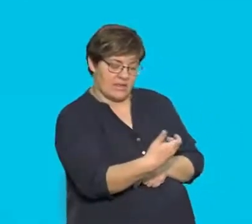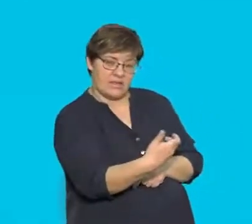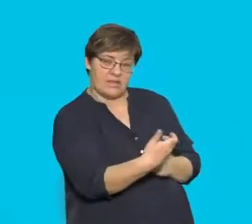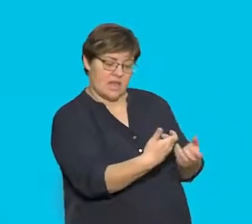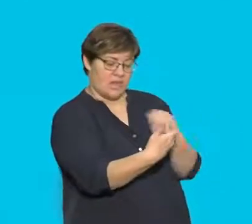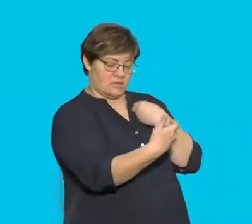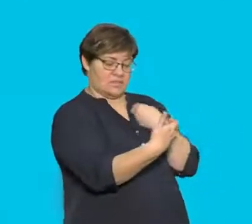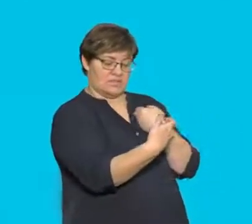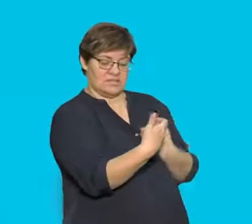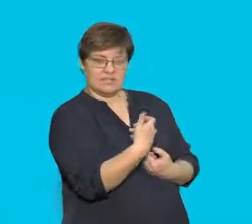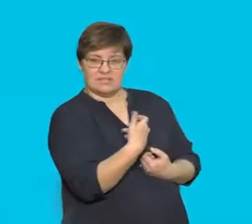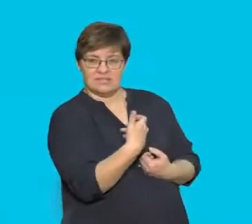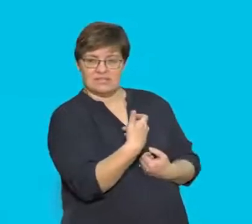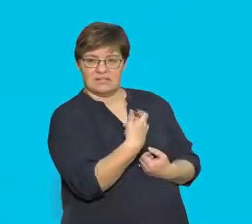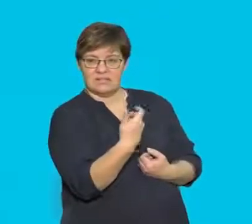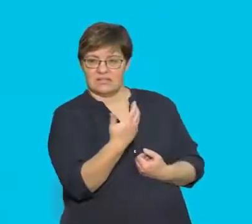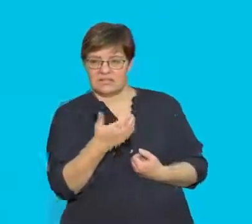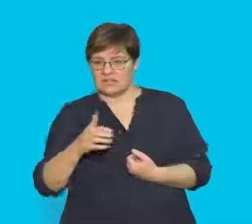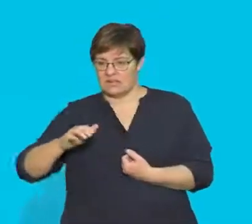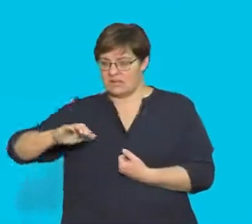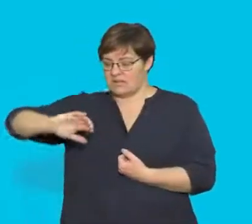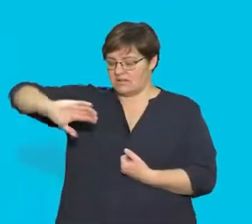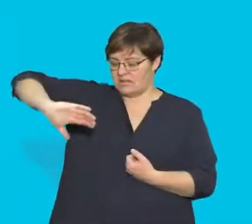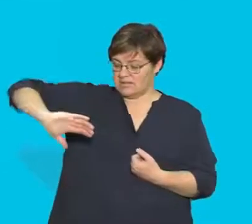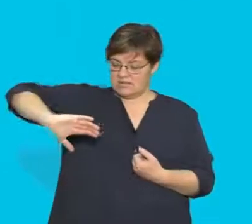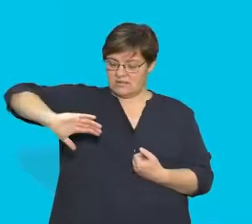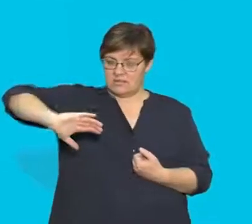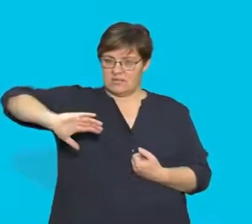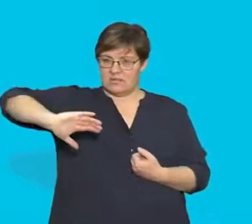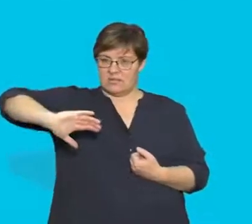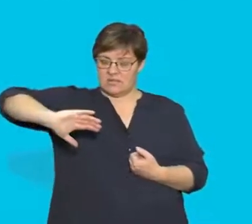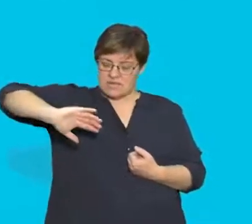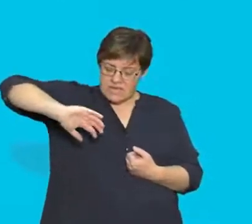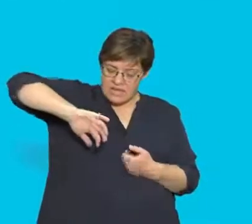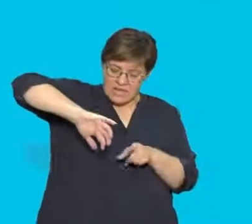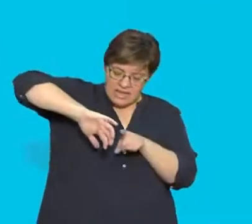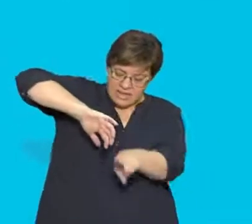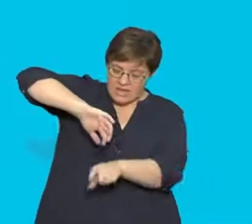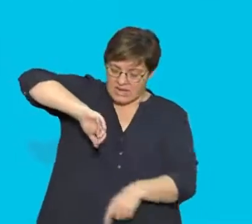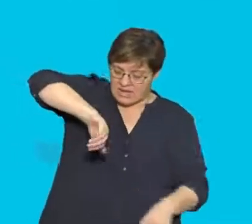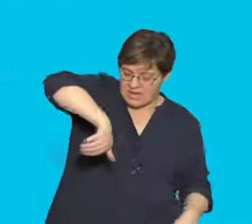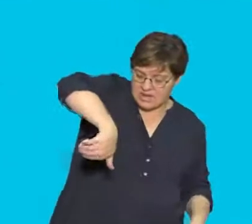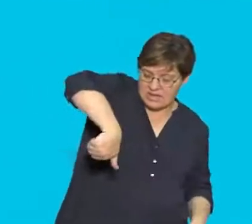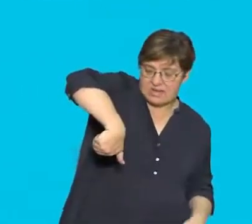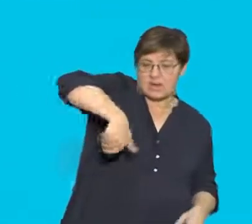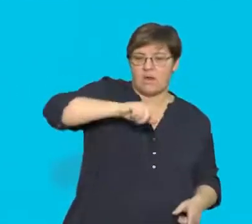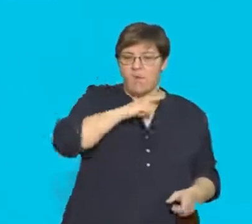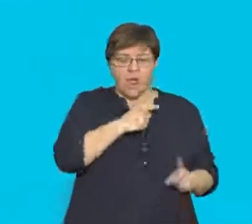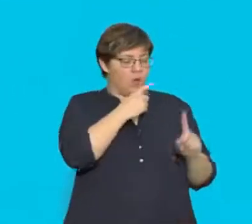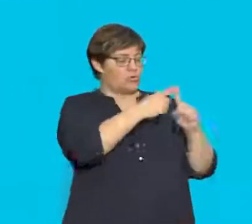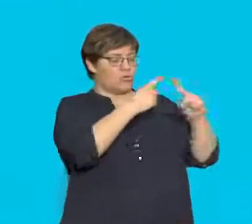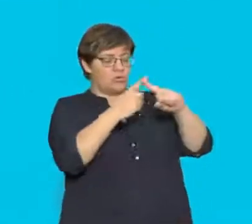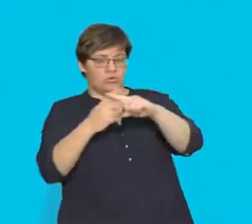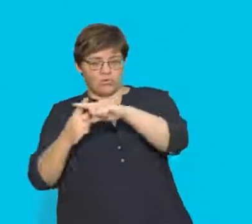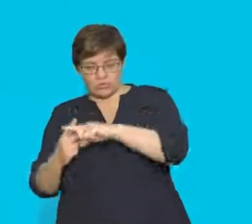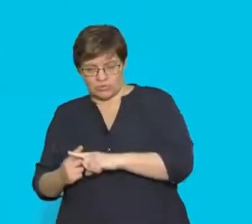the board. And if I do it on this side, where the current is going down, it's going into the board. And that's why I've put all